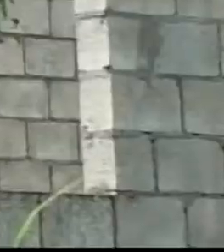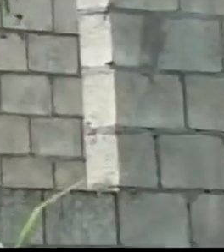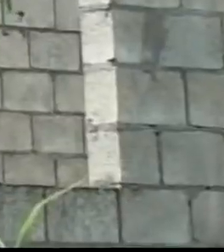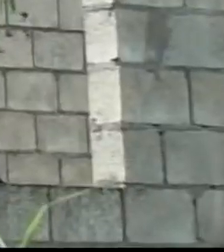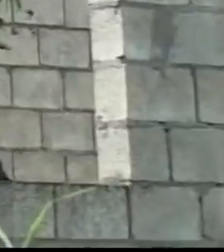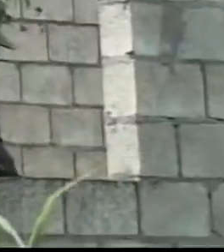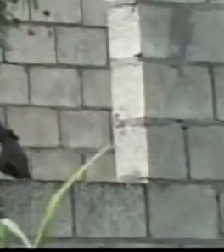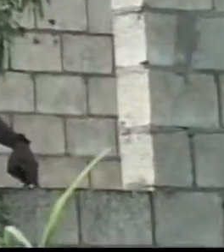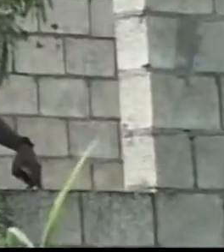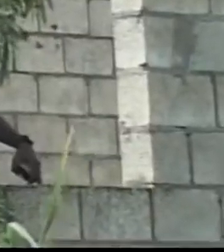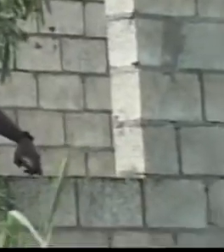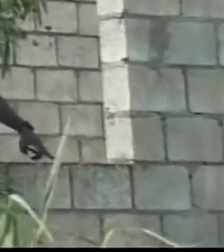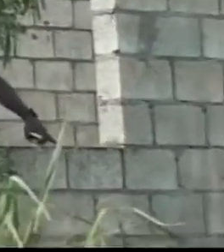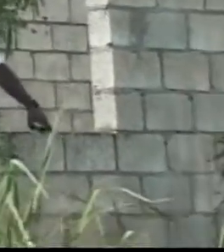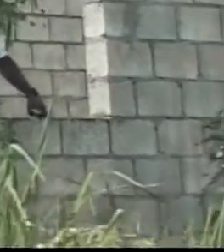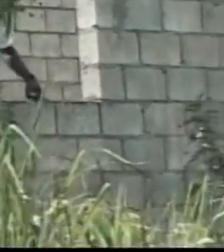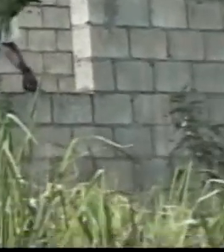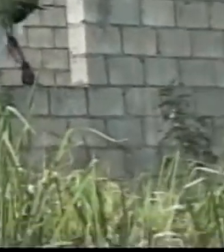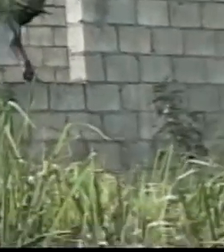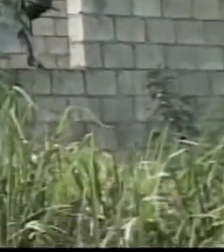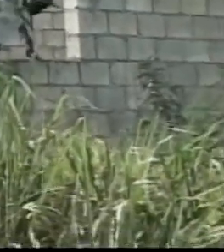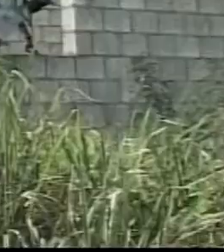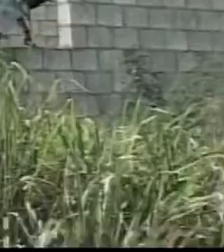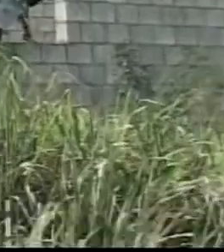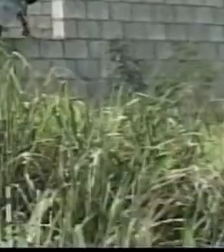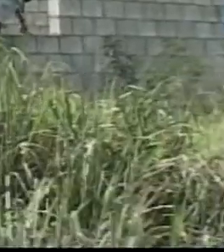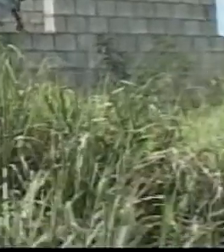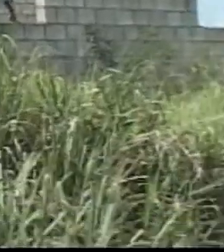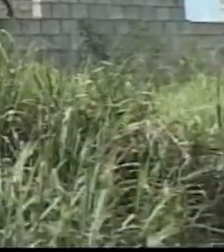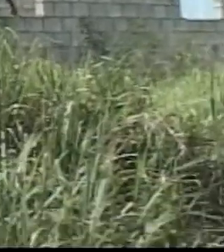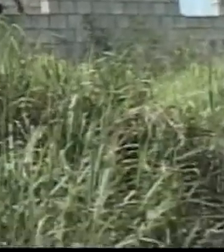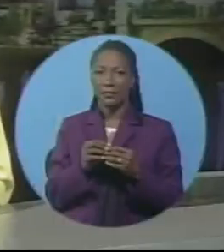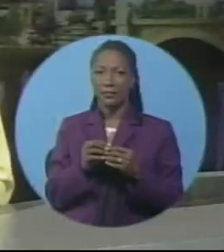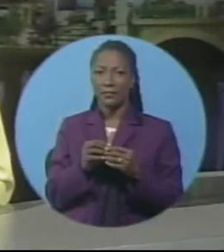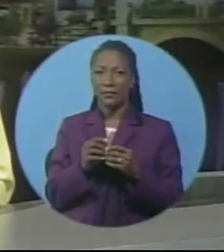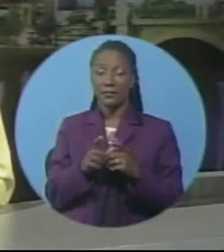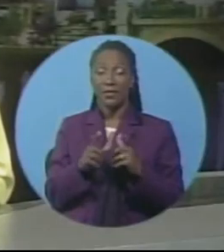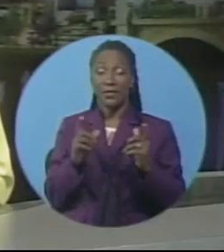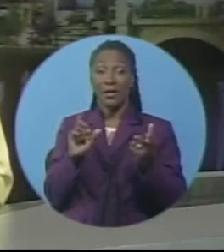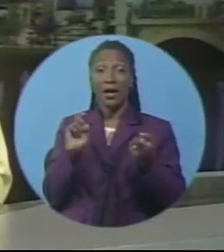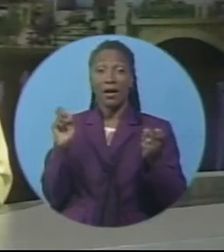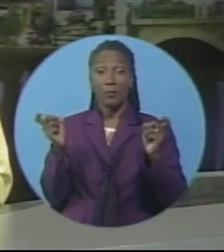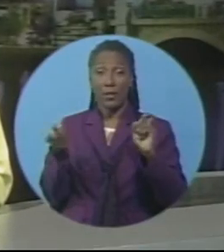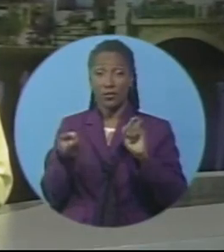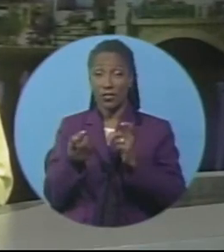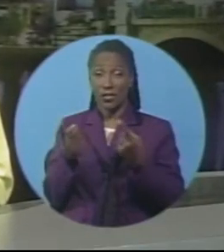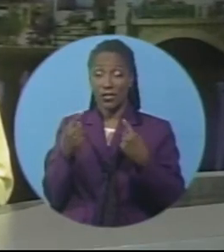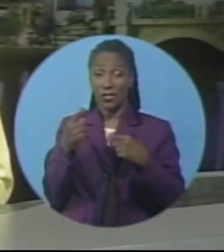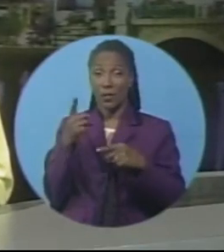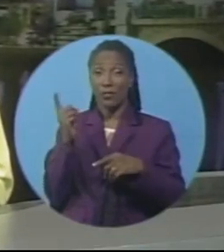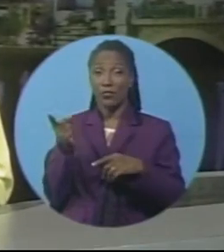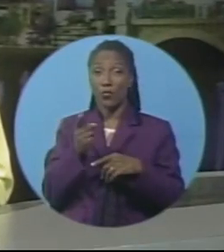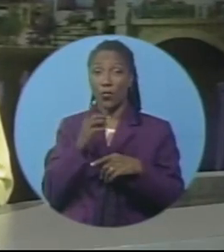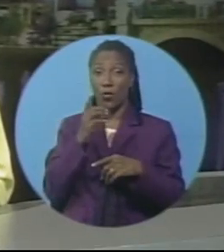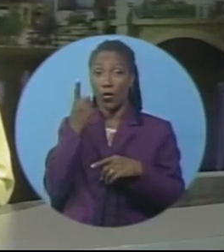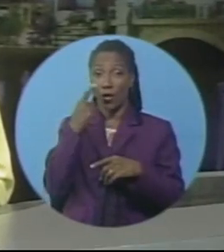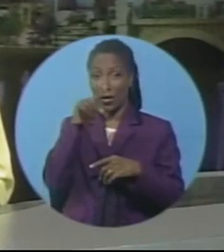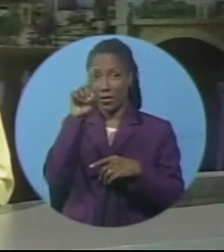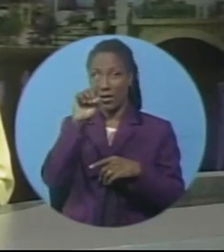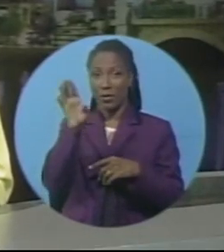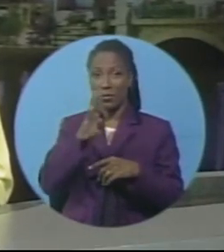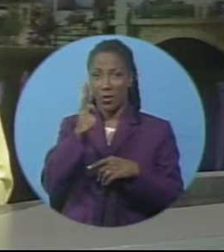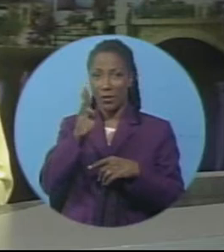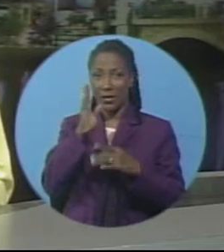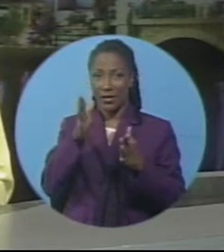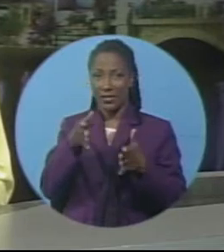the Zika virus. Shane Seeley, CBC News. A major change is coming for Barbadians and